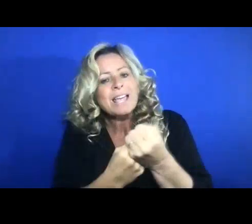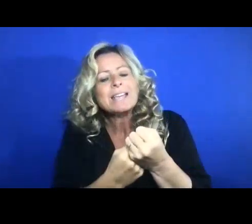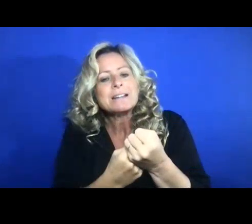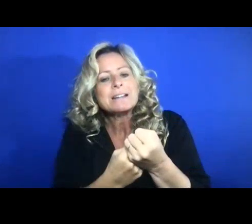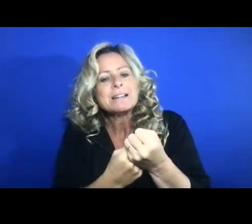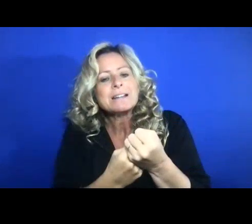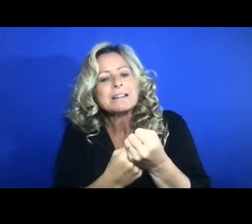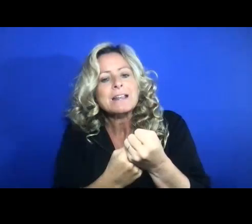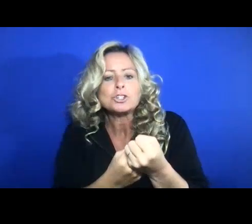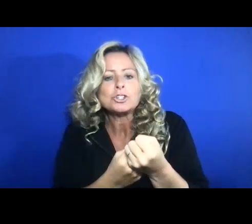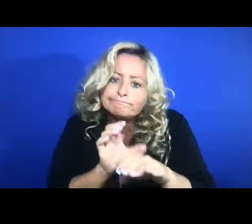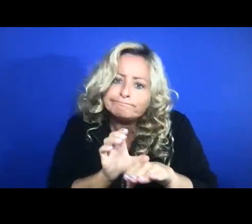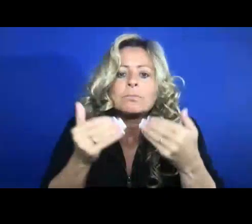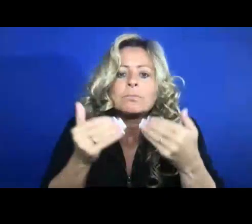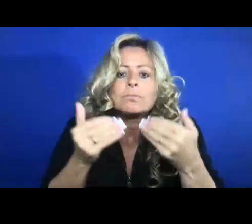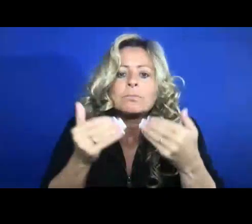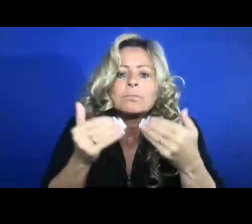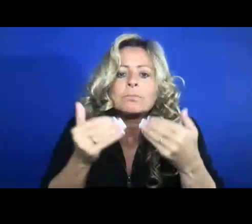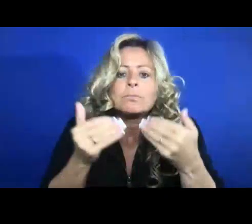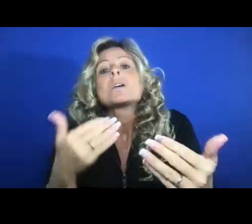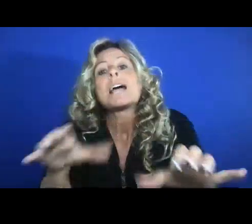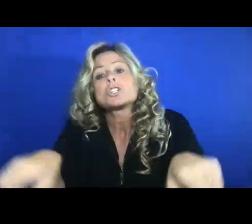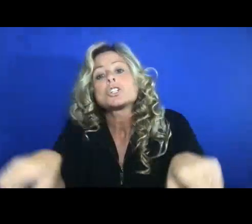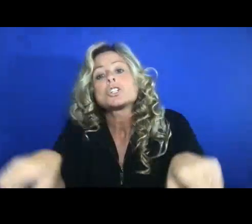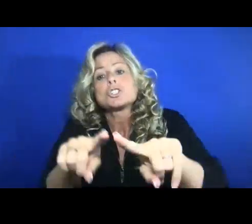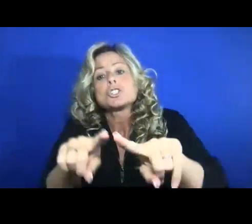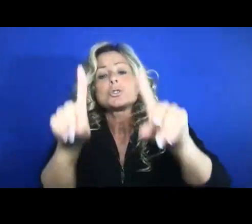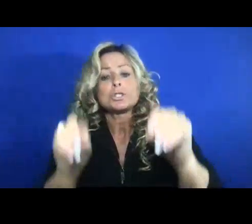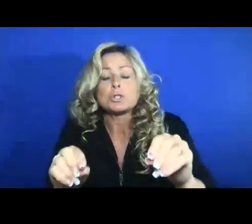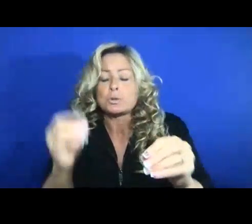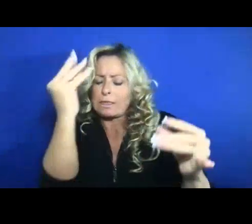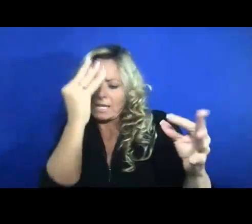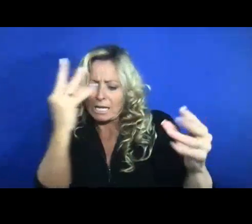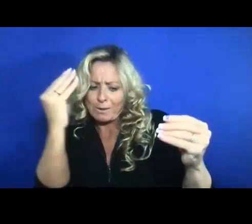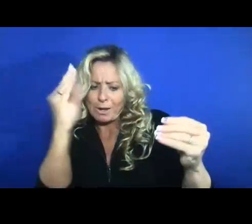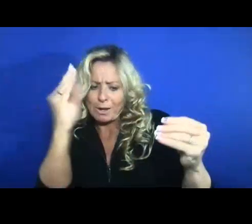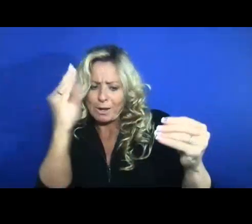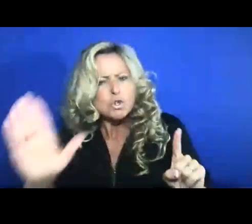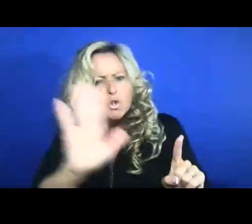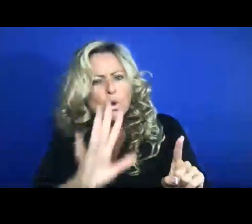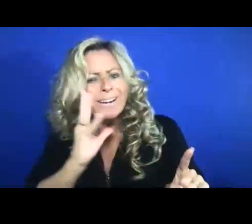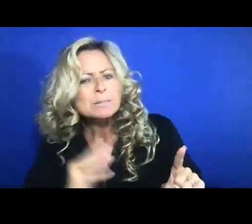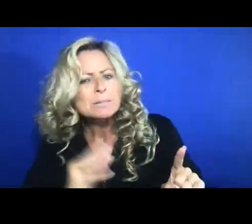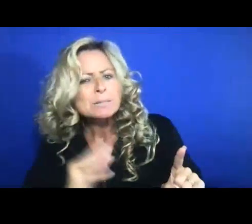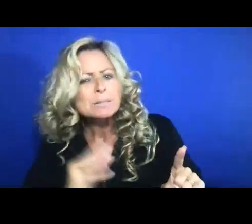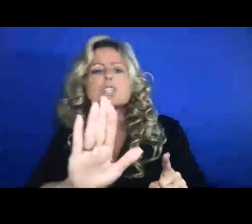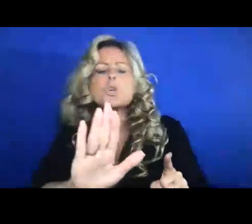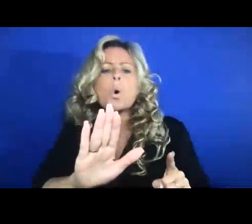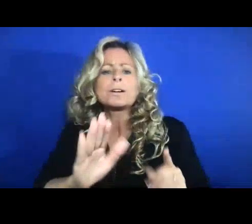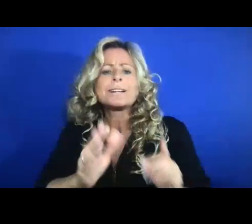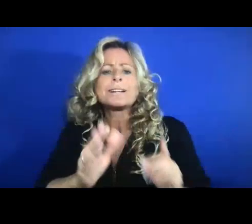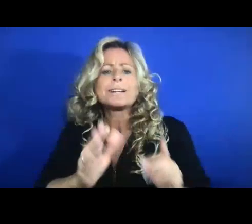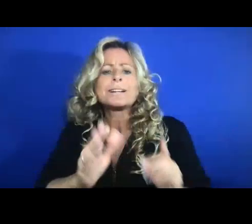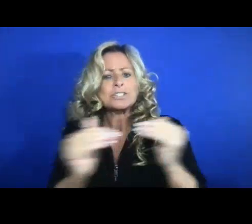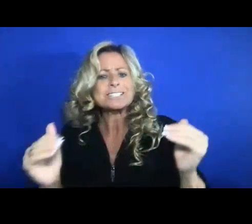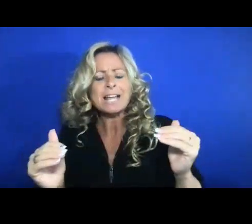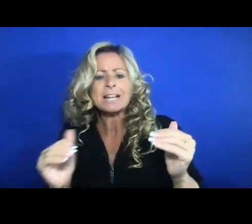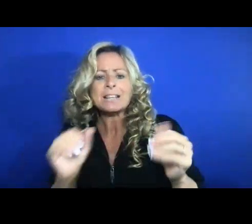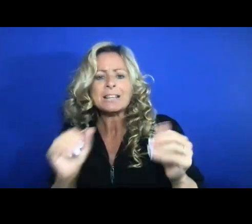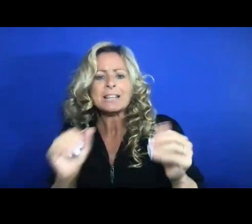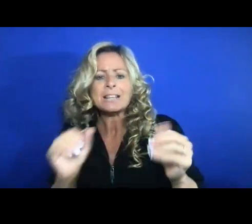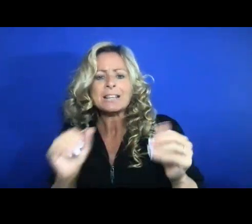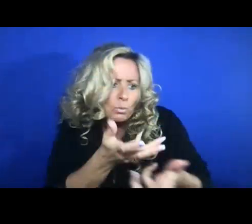things forward. So I would encourage everybody to think about what is their expertise, what are the spaces that they work in each day, and